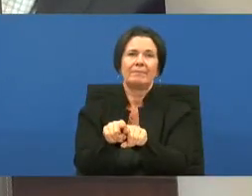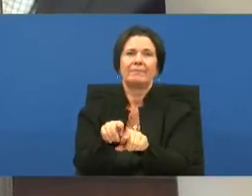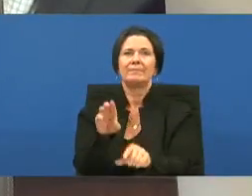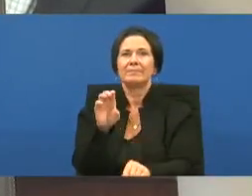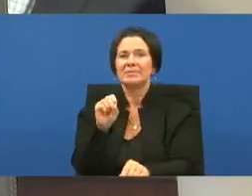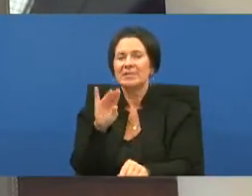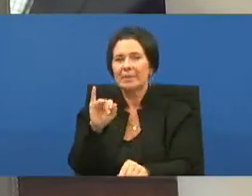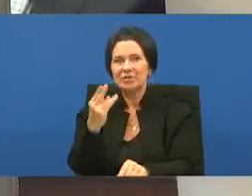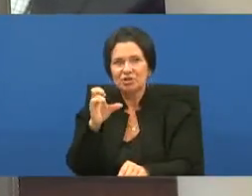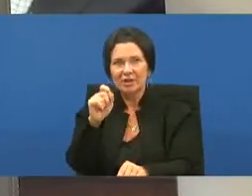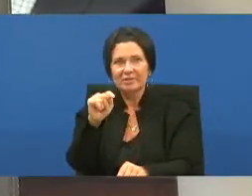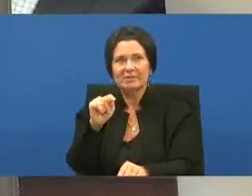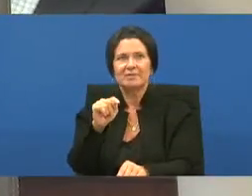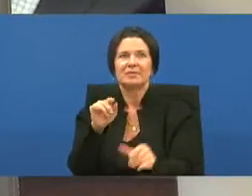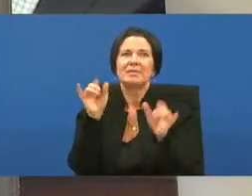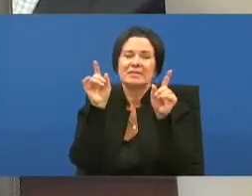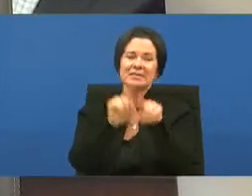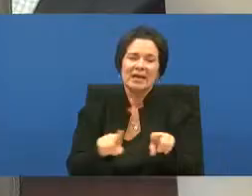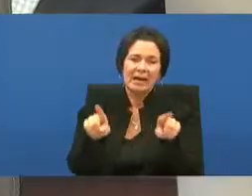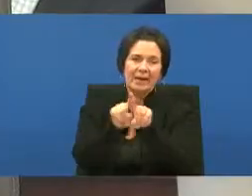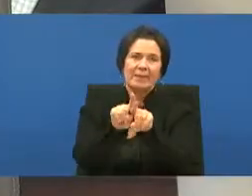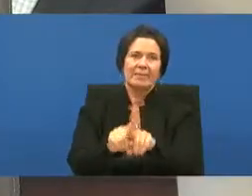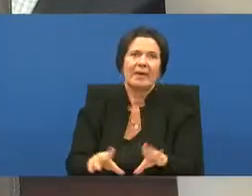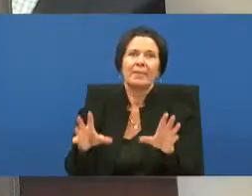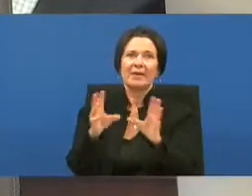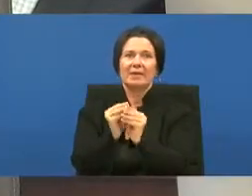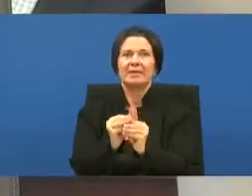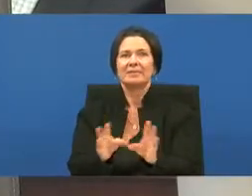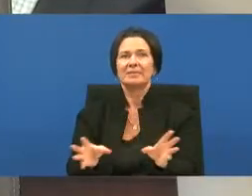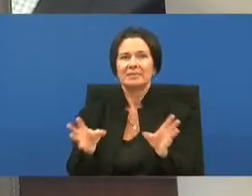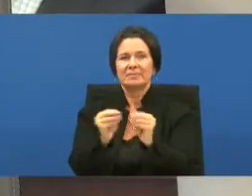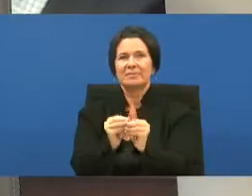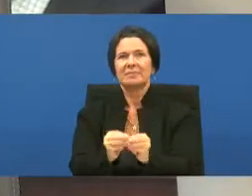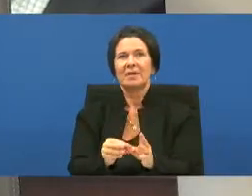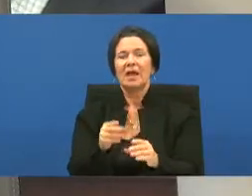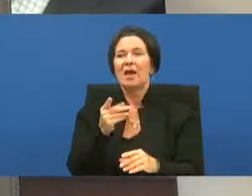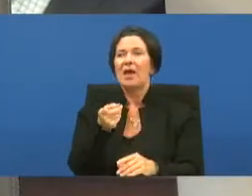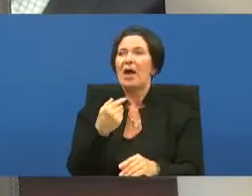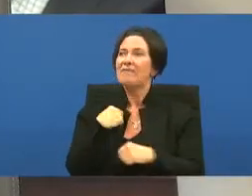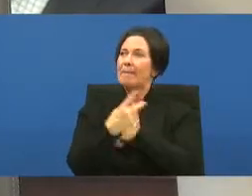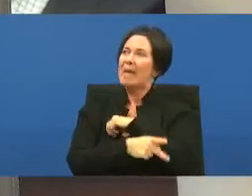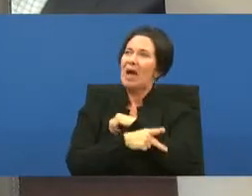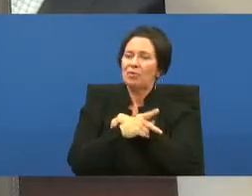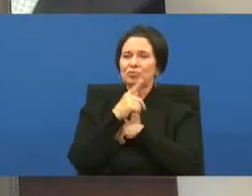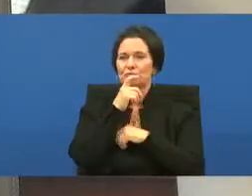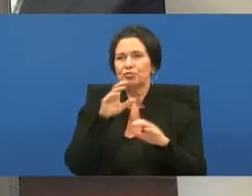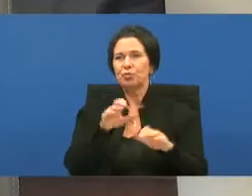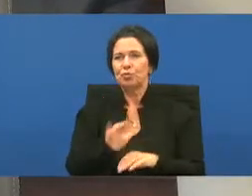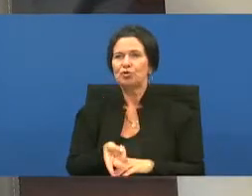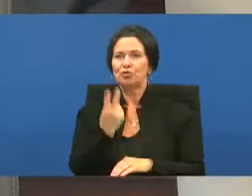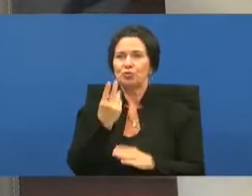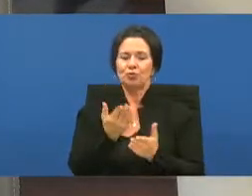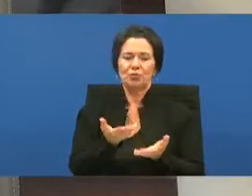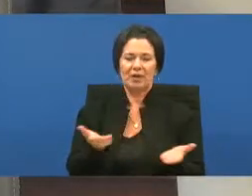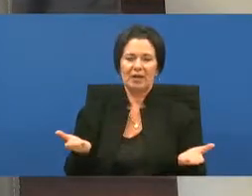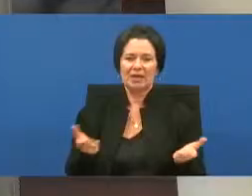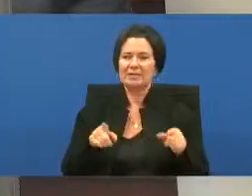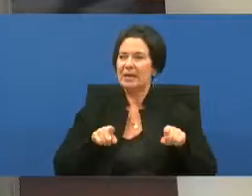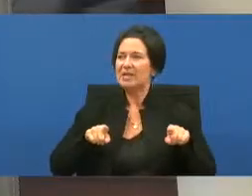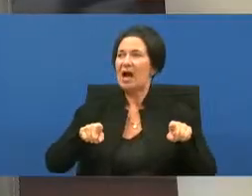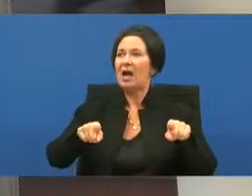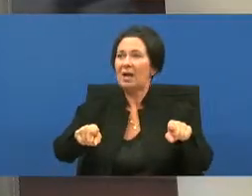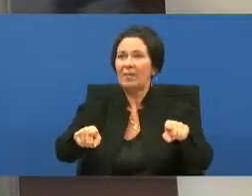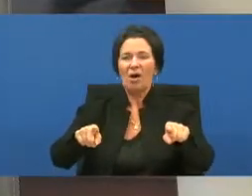this comes up, about whether the parish can handle doing two things at one time or not. And we've proven it over and over